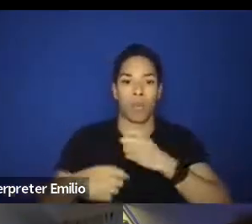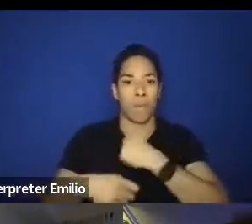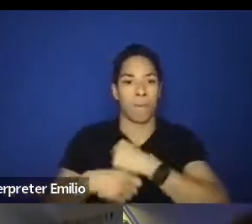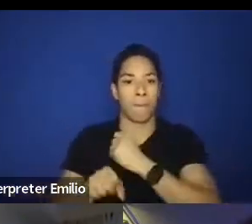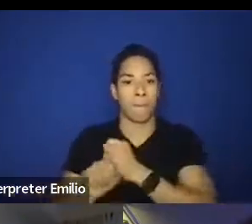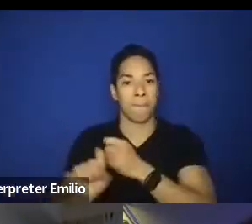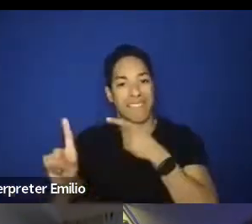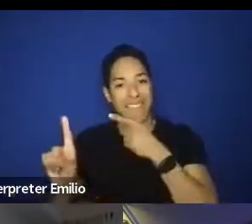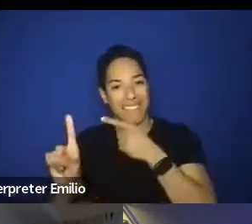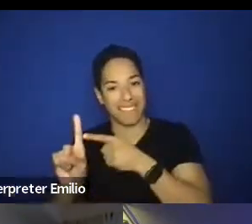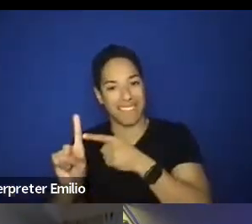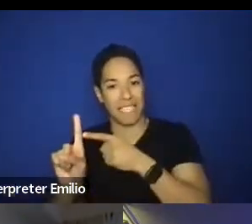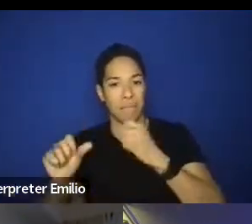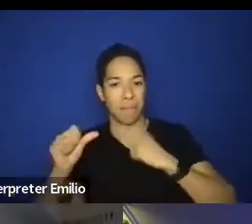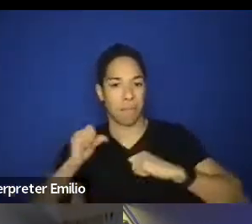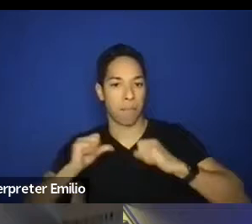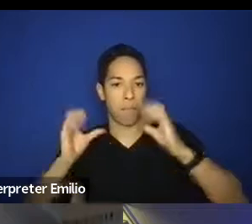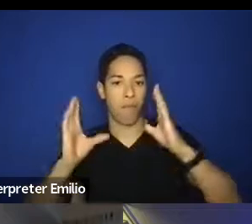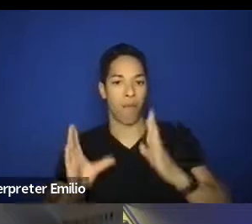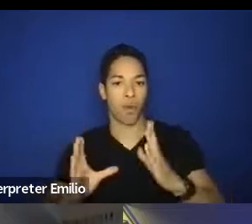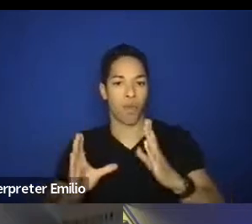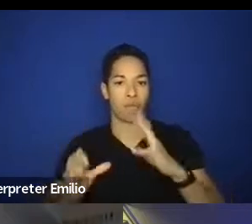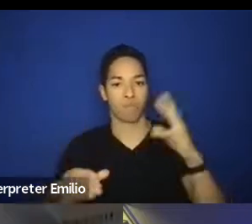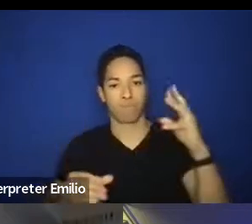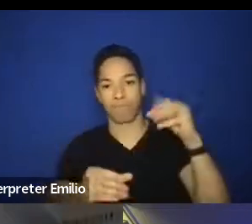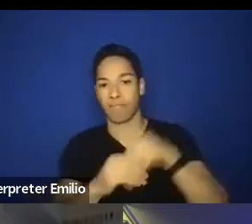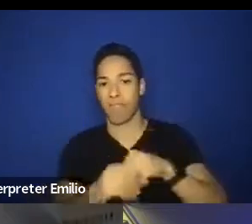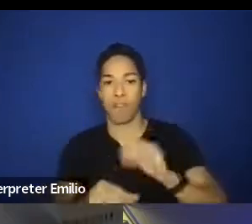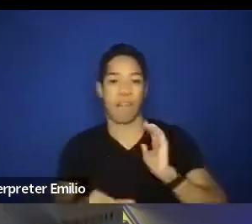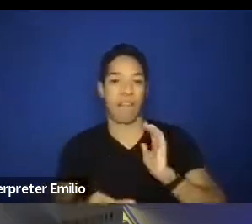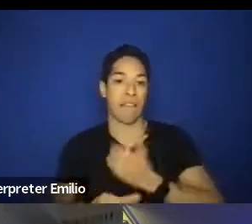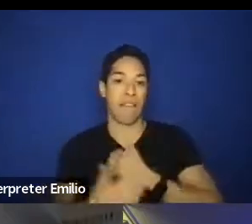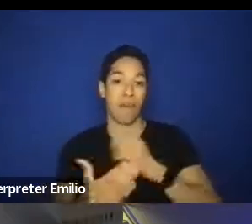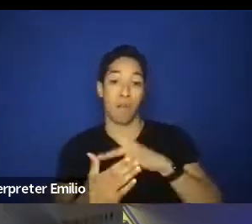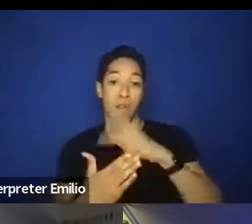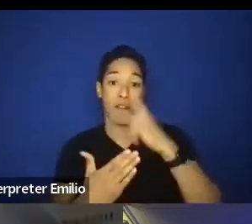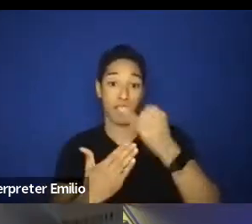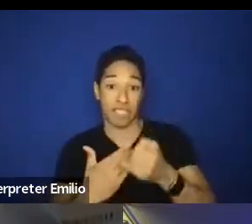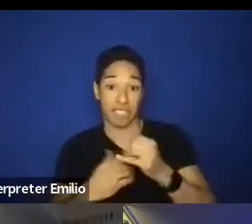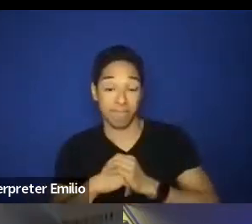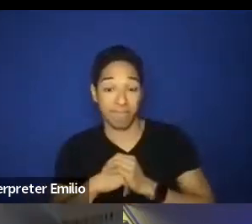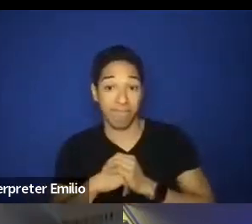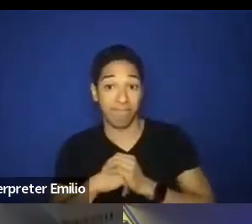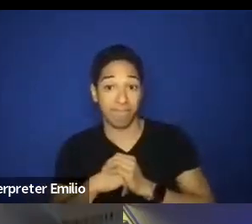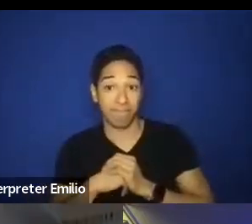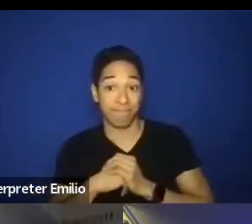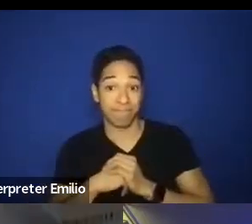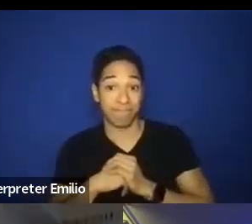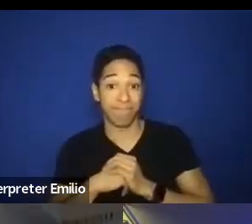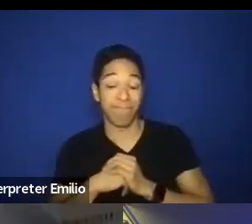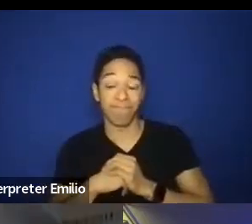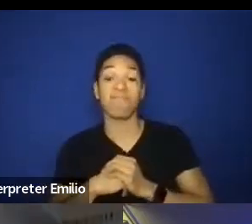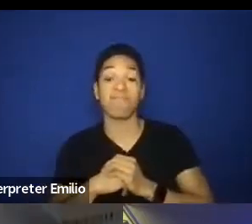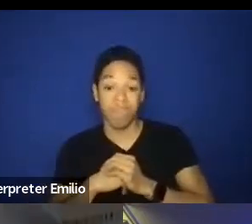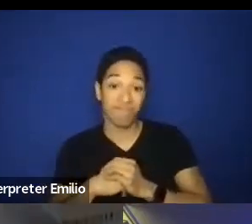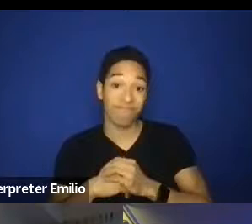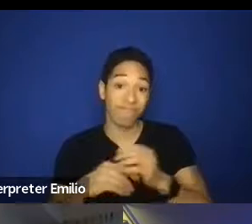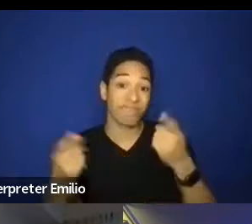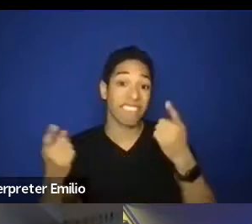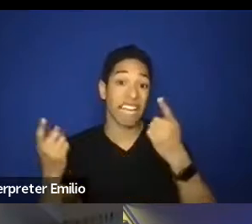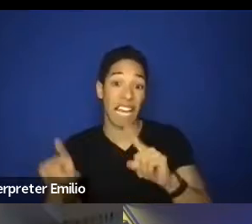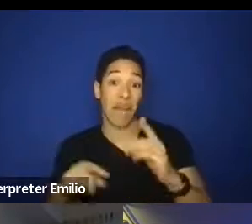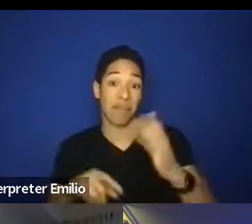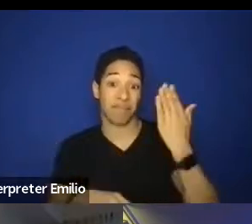performer be part of our company? I think it's because it's happened with, I was